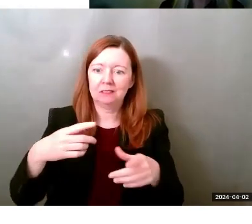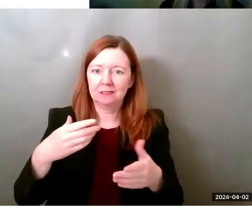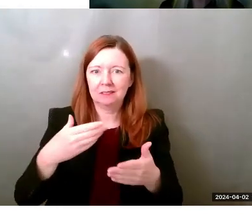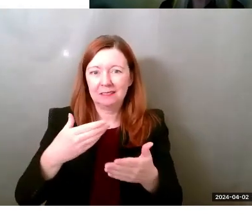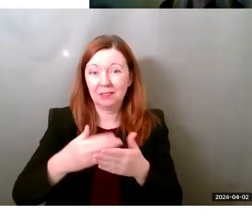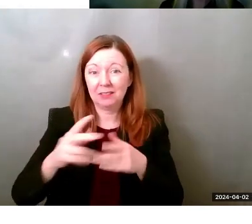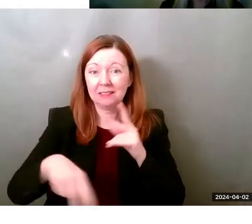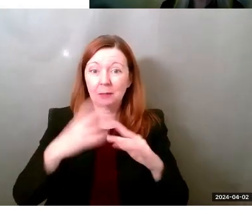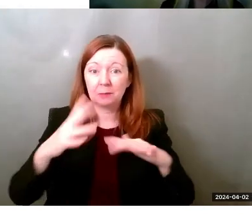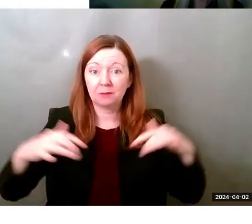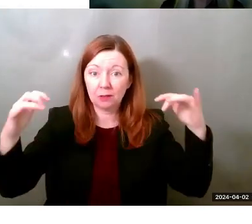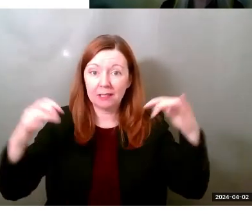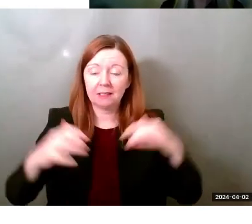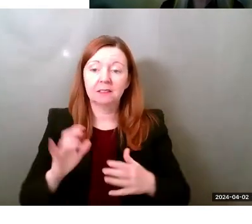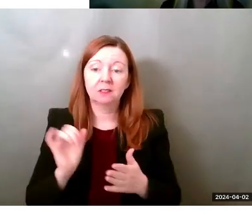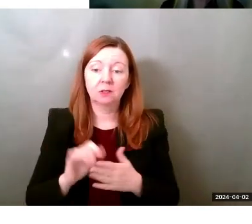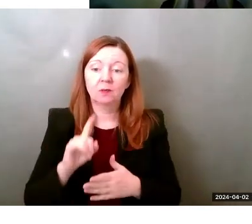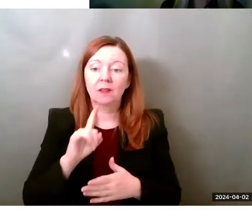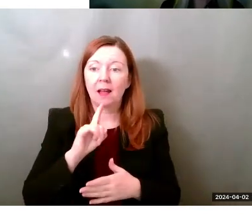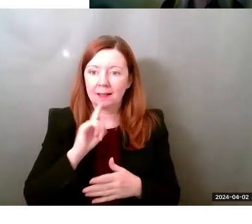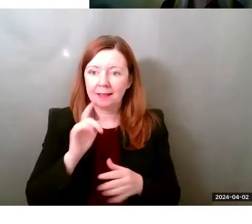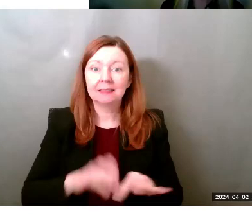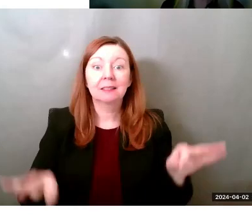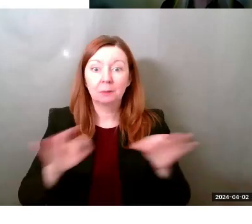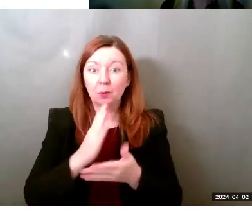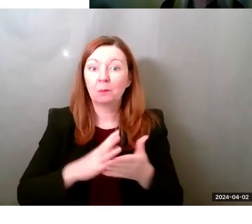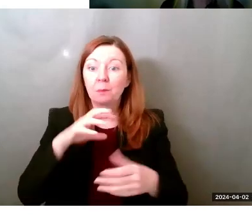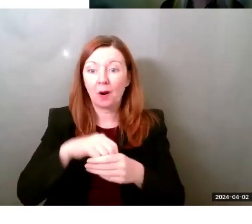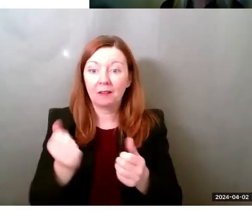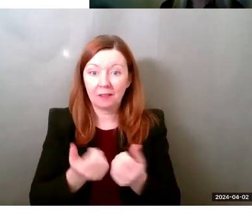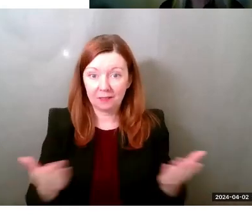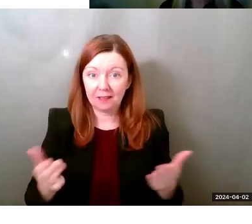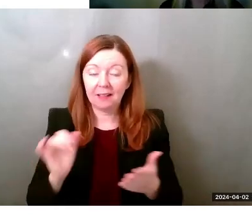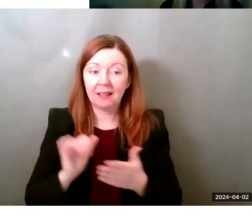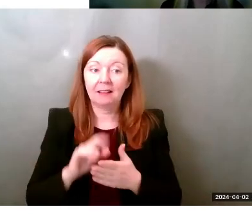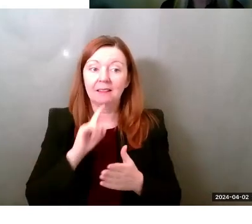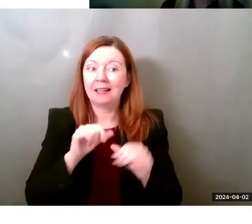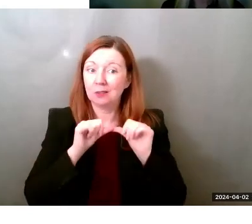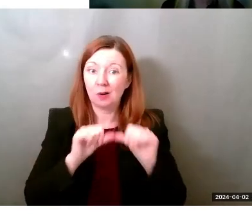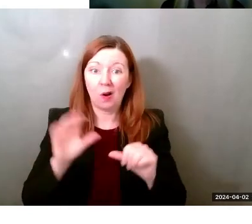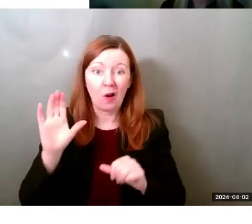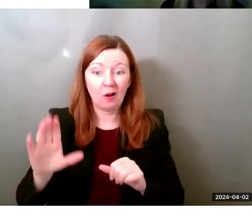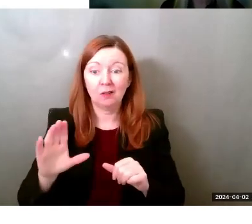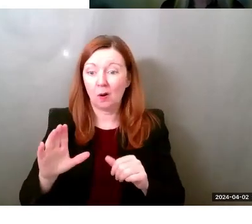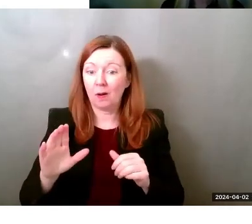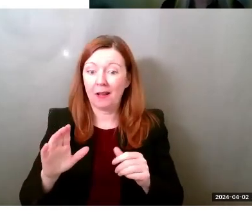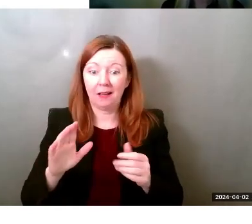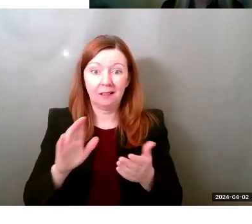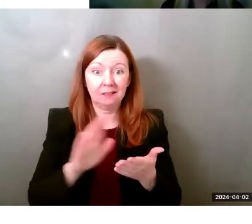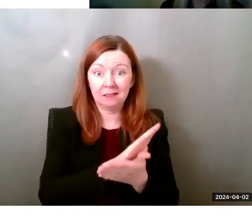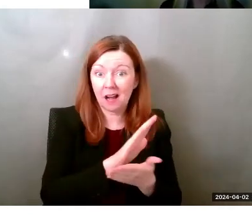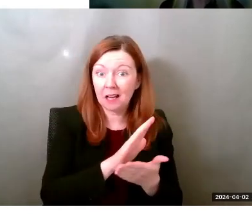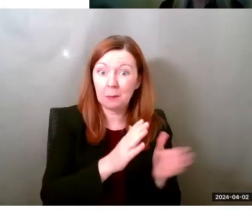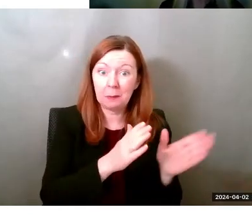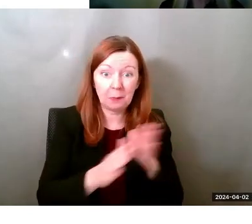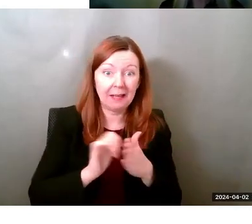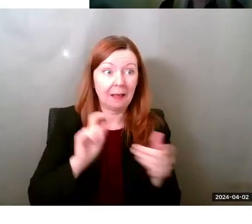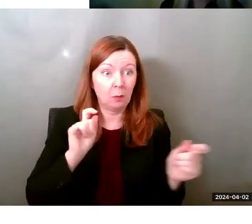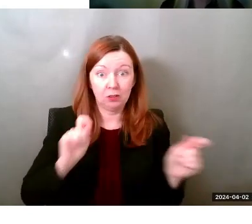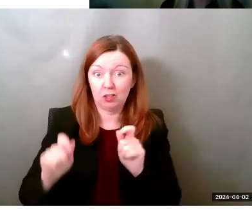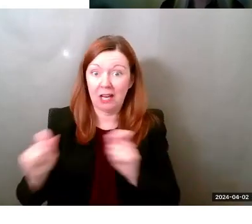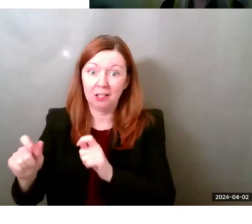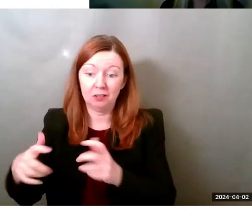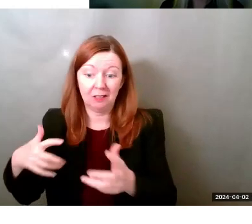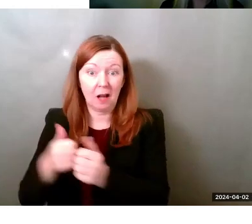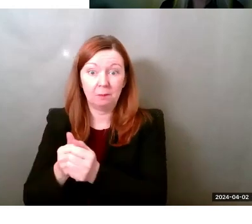of arenas. So that is going to be an important part of all this, and that will be an ongoing living document. And we will be able to address